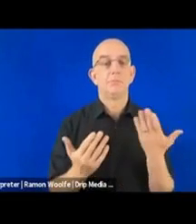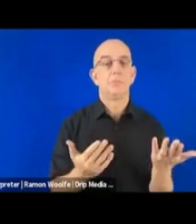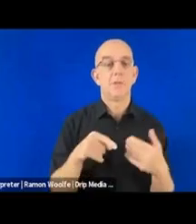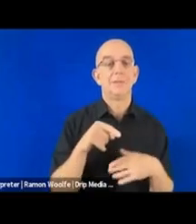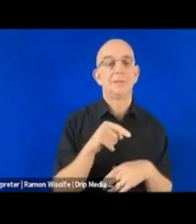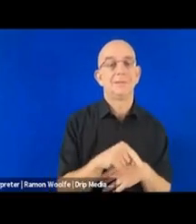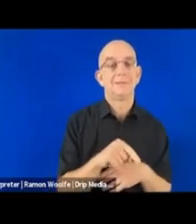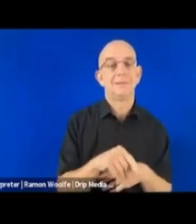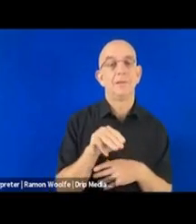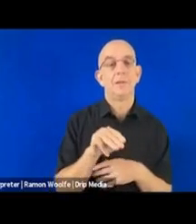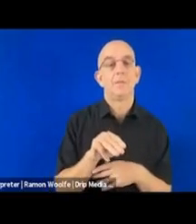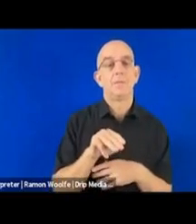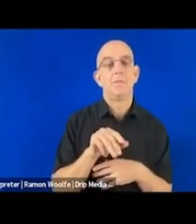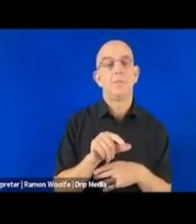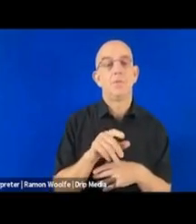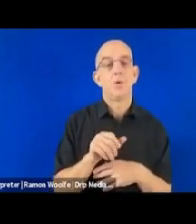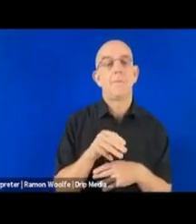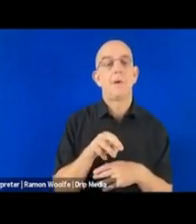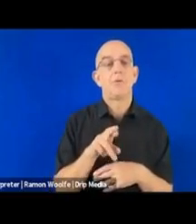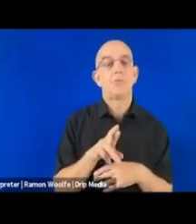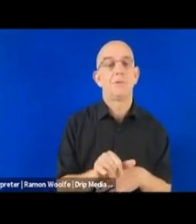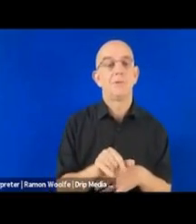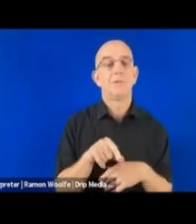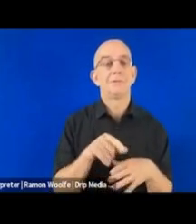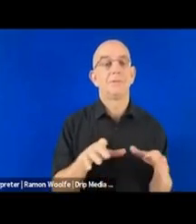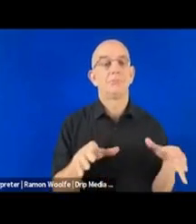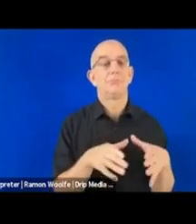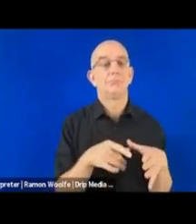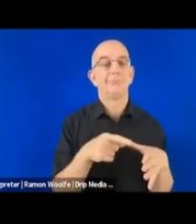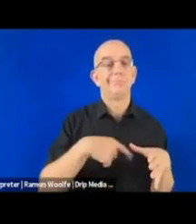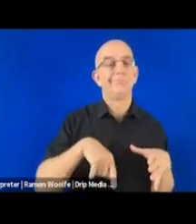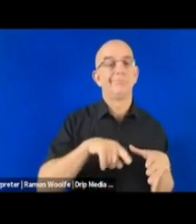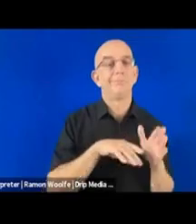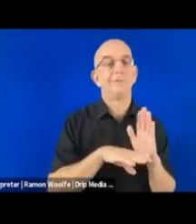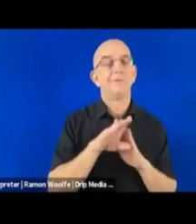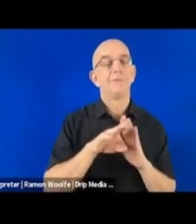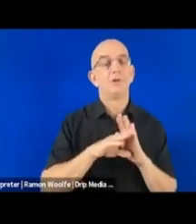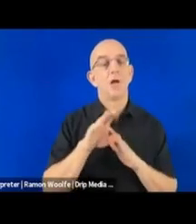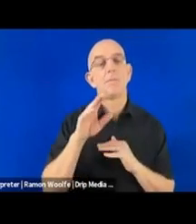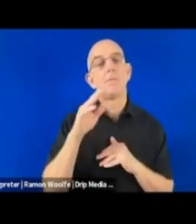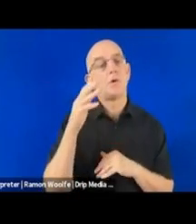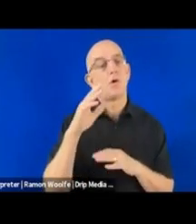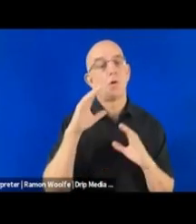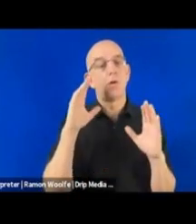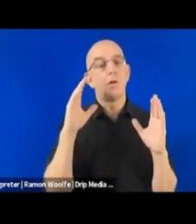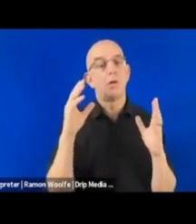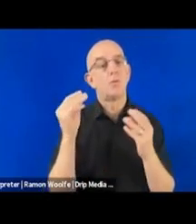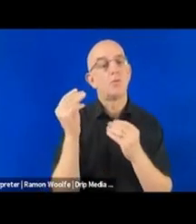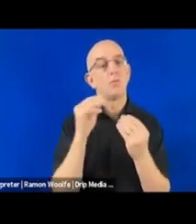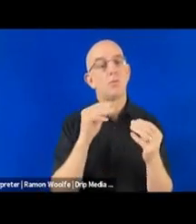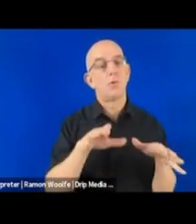basically, an information sharing seminar where you're trying to understand